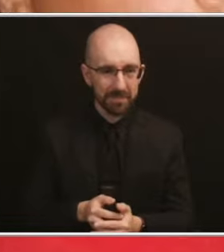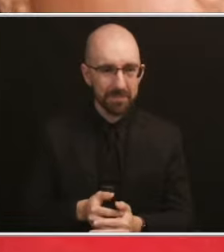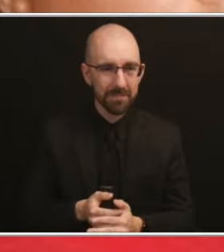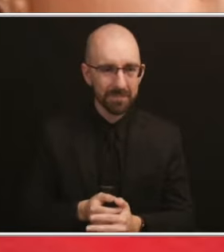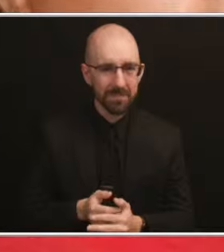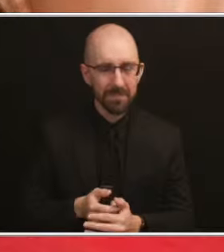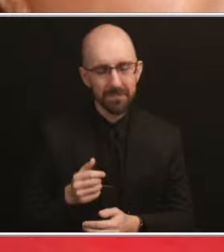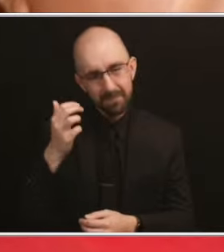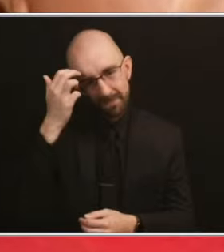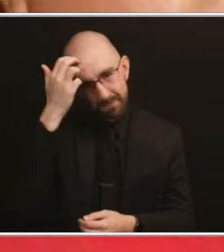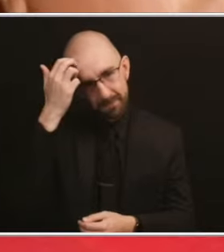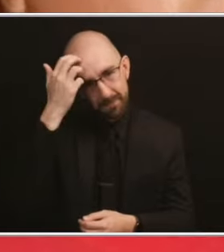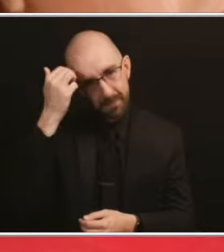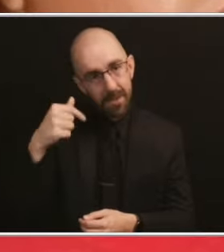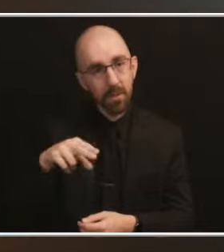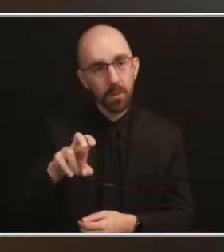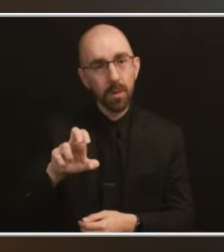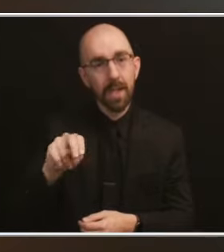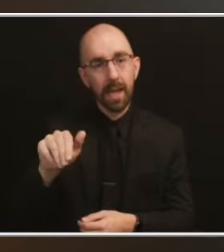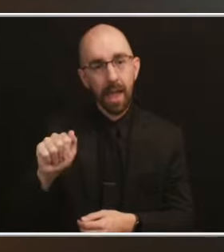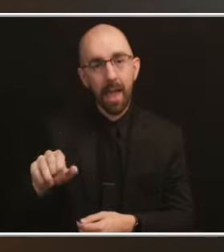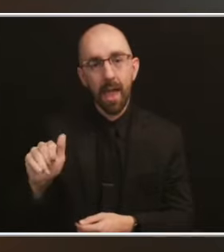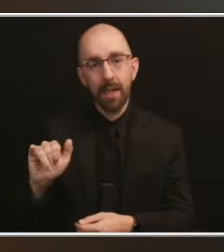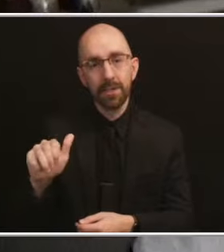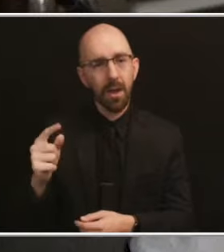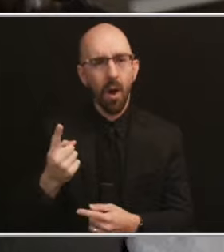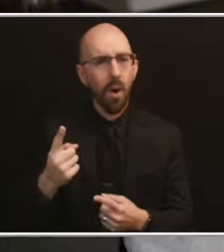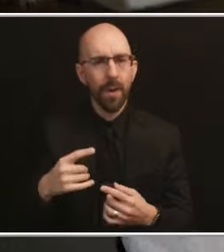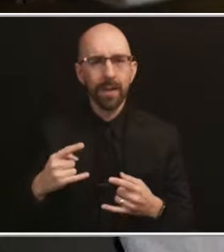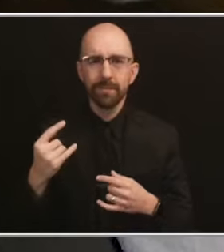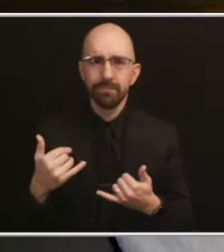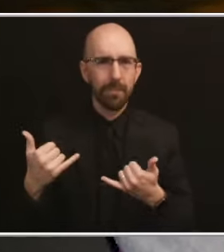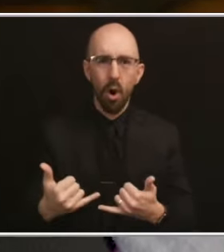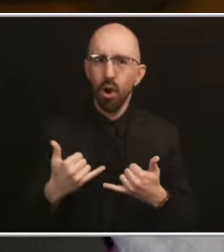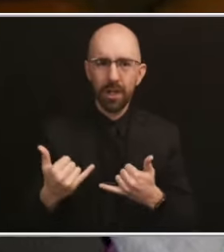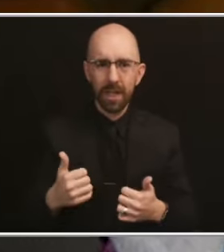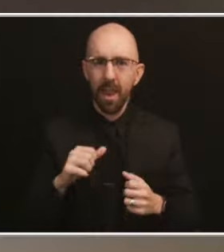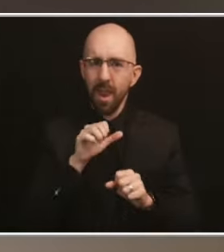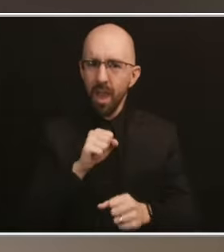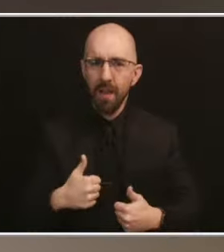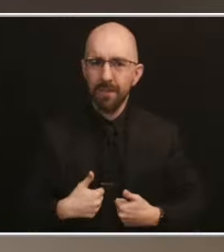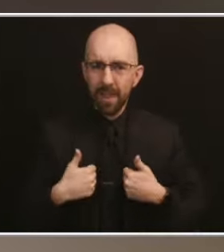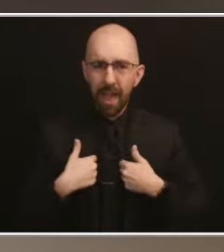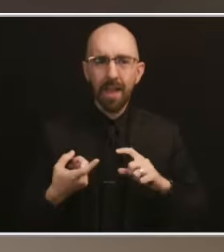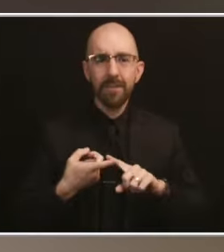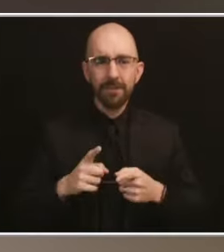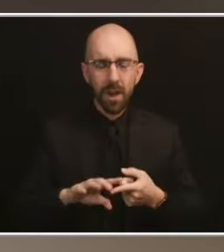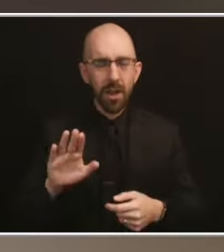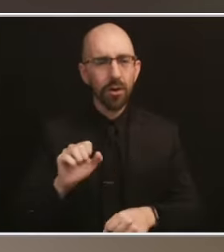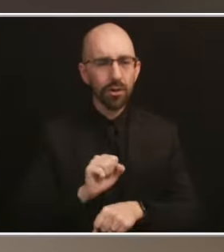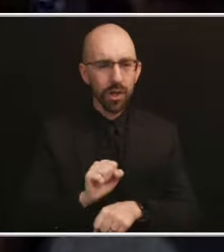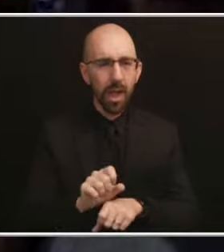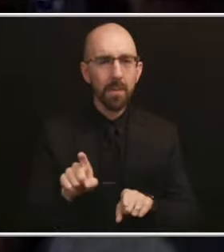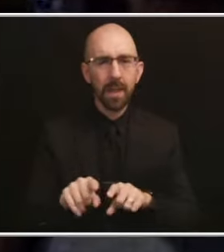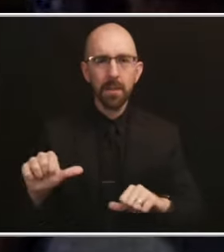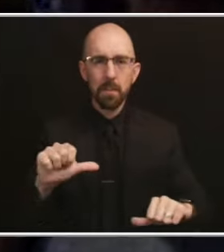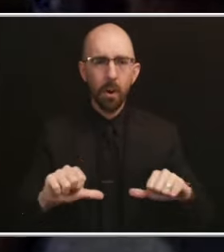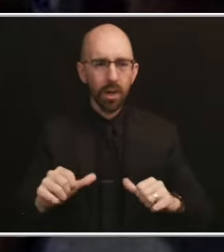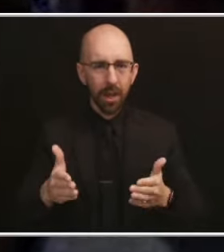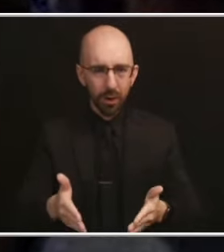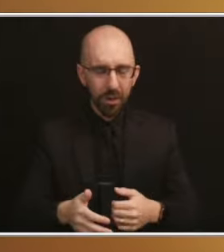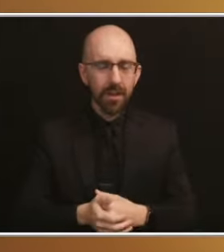Queen Asia always lived it up. She loved life, she loved her friends, and her job as a bartender. She lived